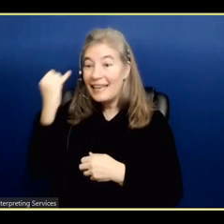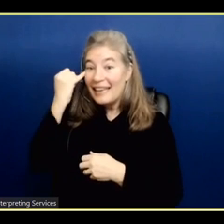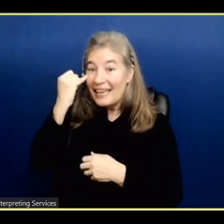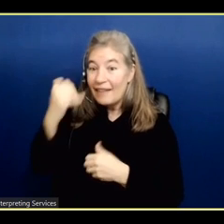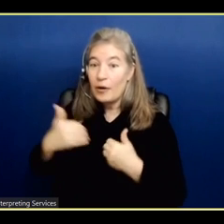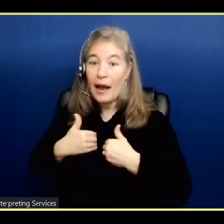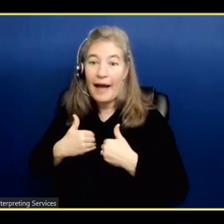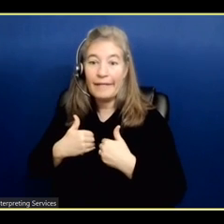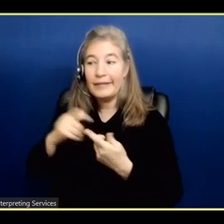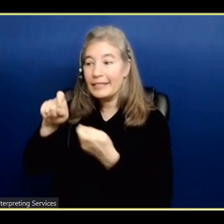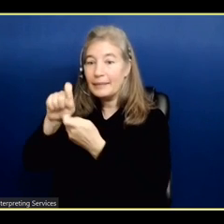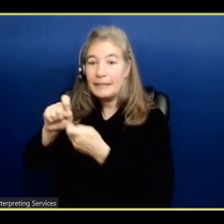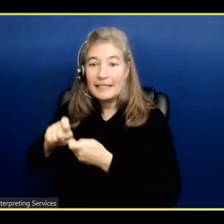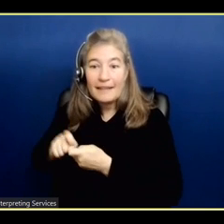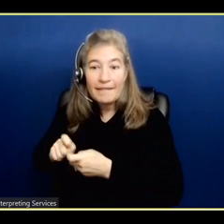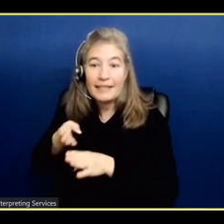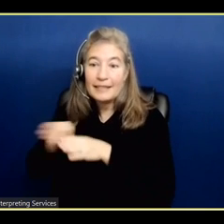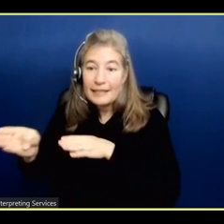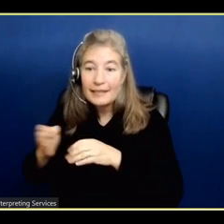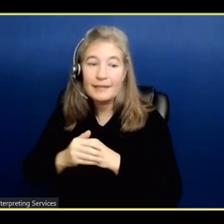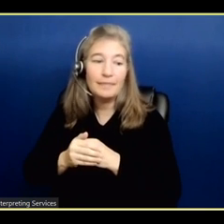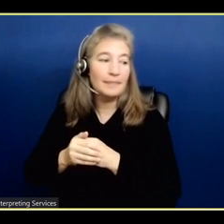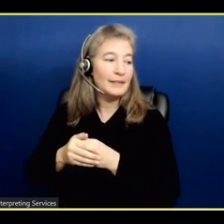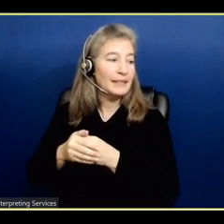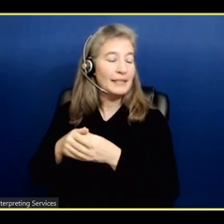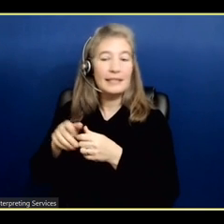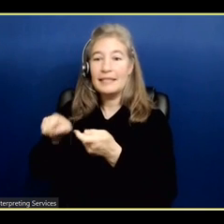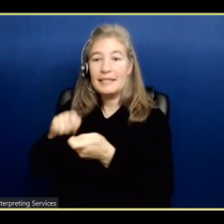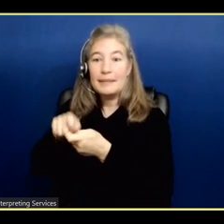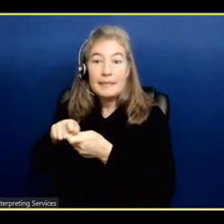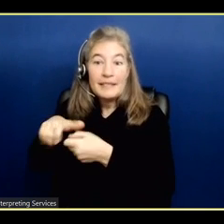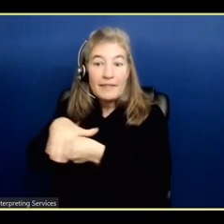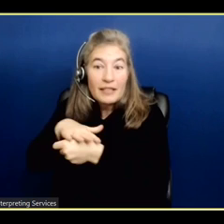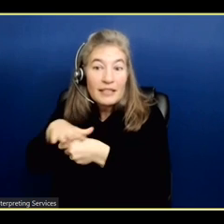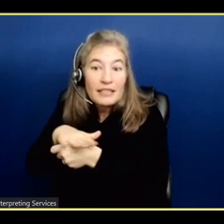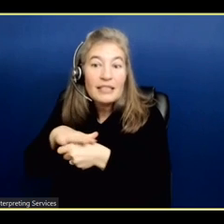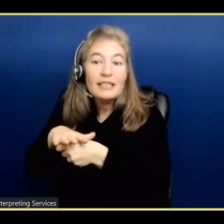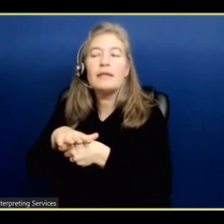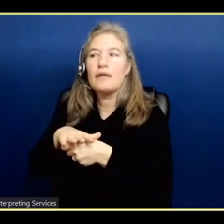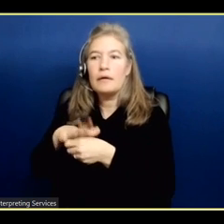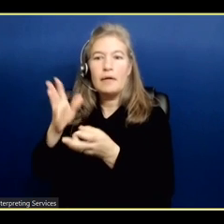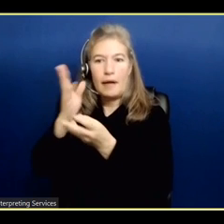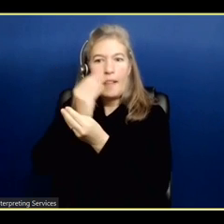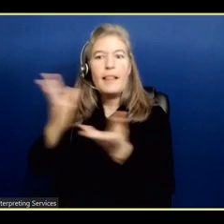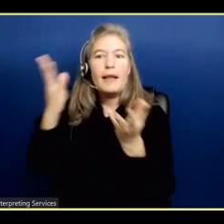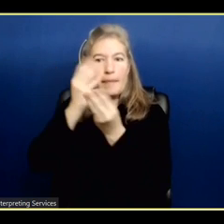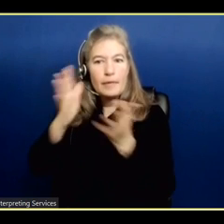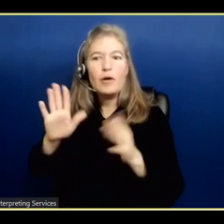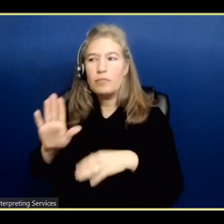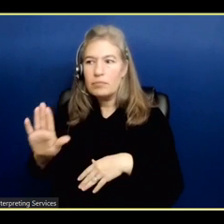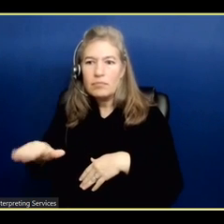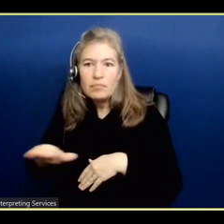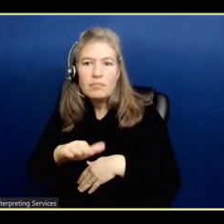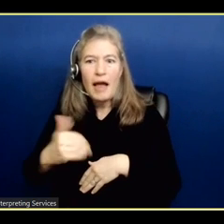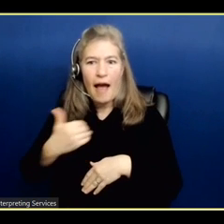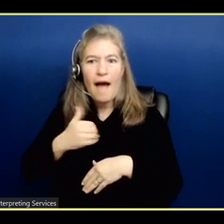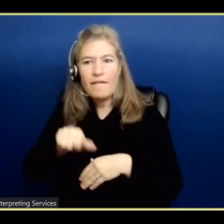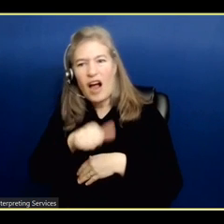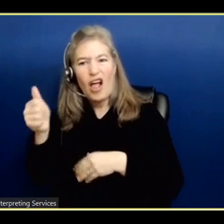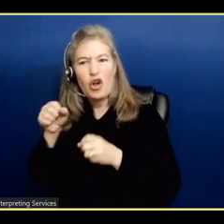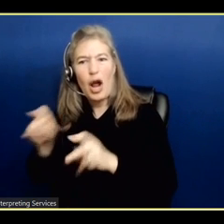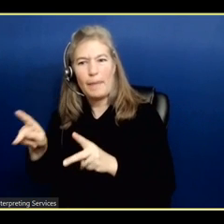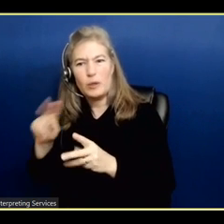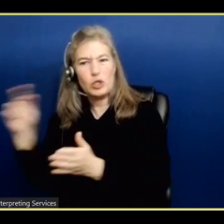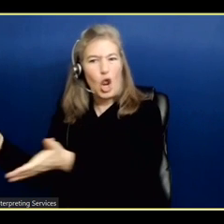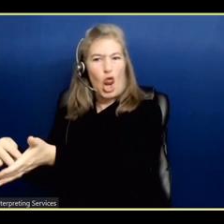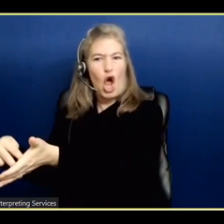specific disciplines, specific geographic regions for your grant, if you can let people know of other opportunities they can look at, it's